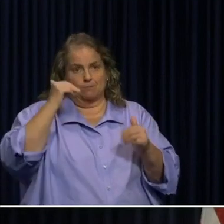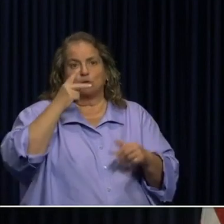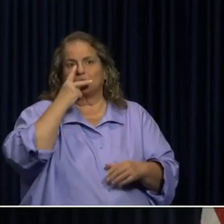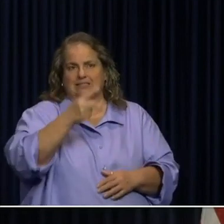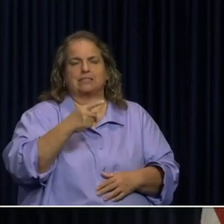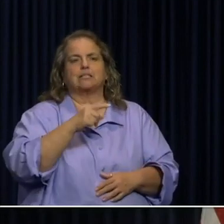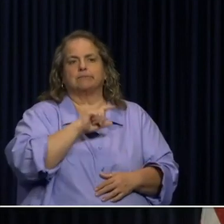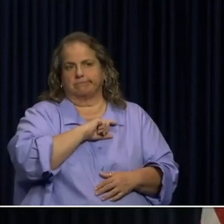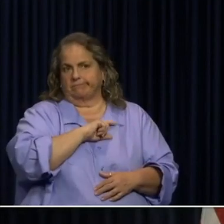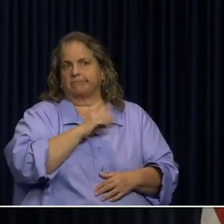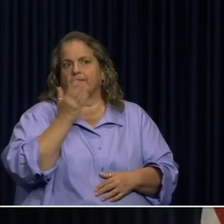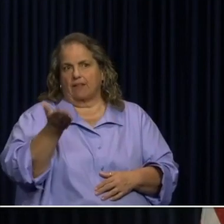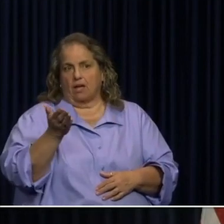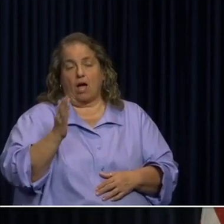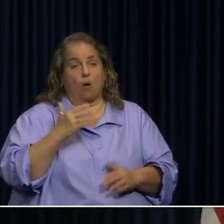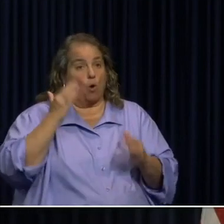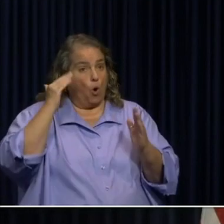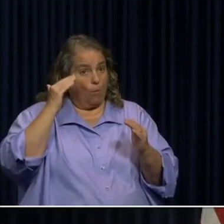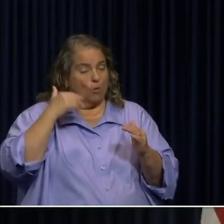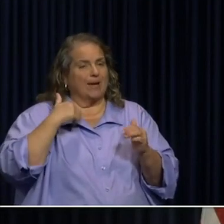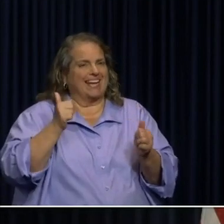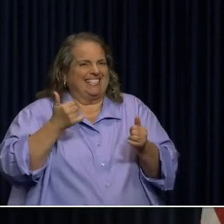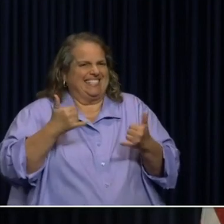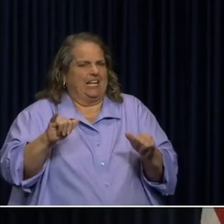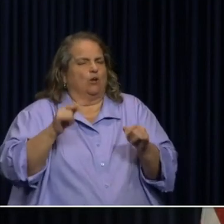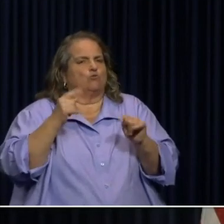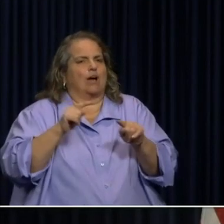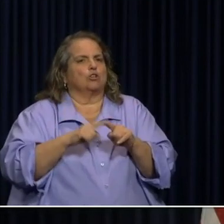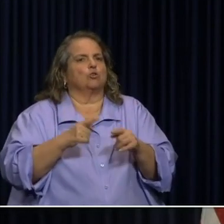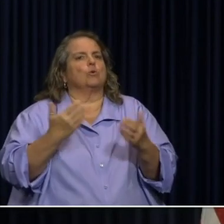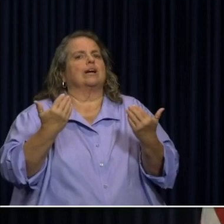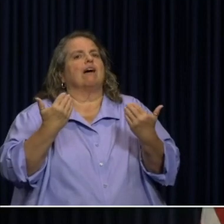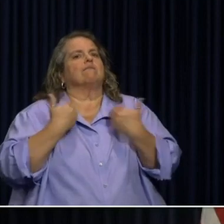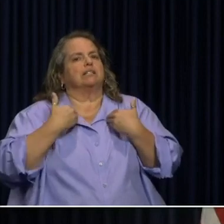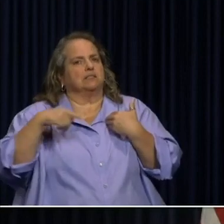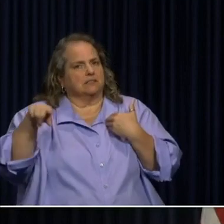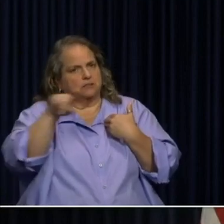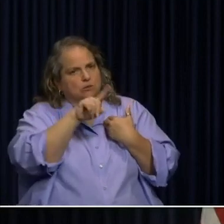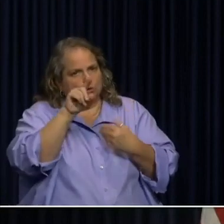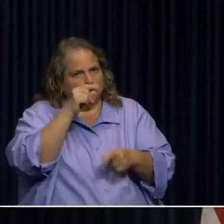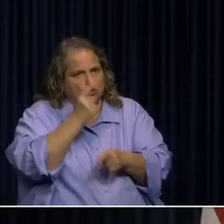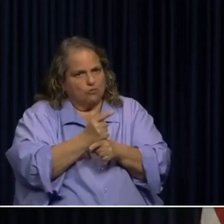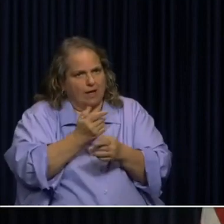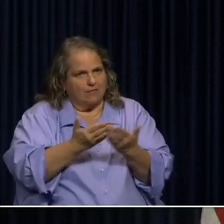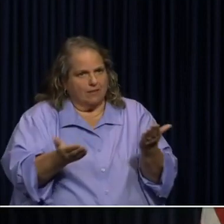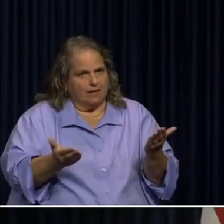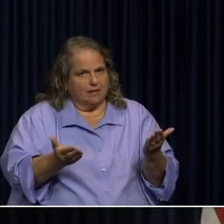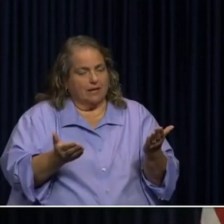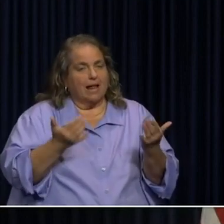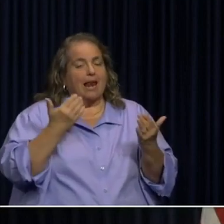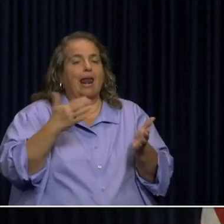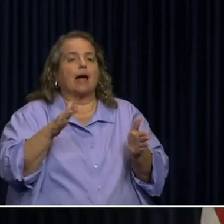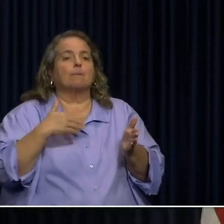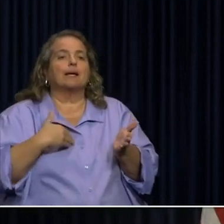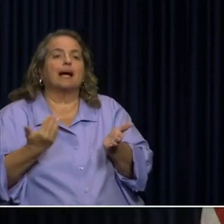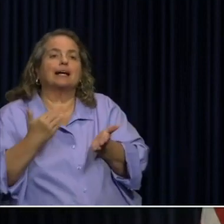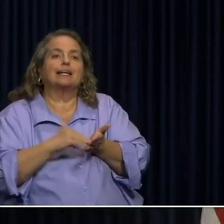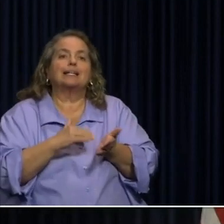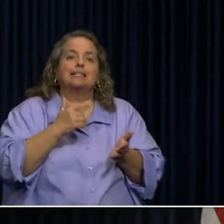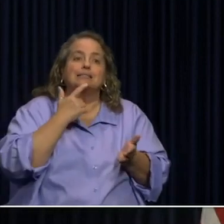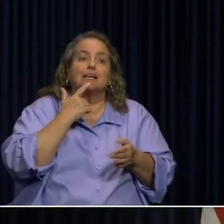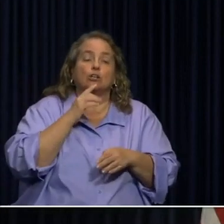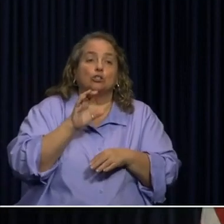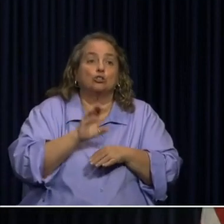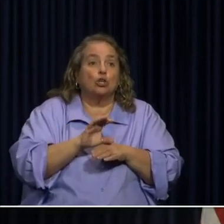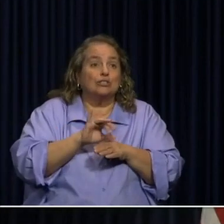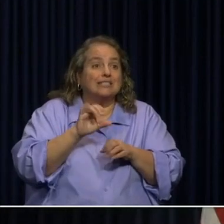us. Now, our hope is that we can still convince everybody to do the right thing. And let me just again say, my church